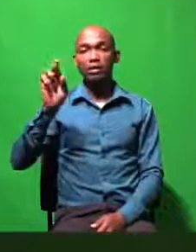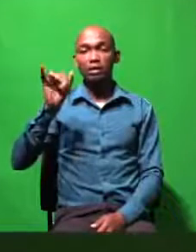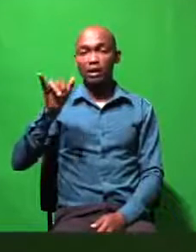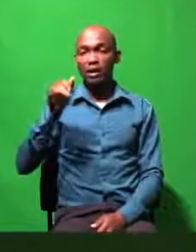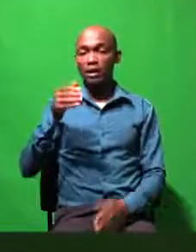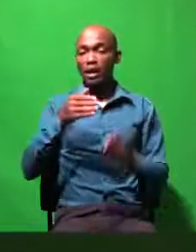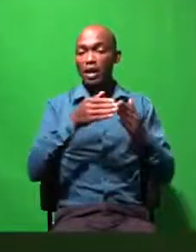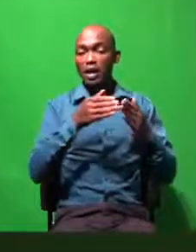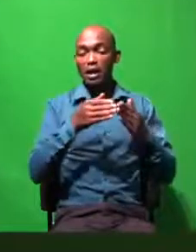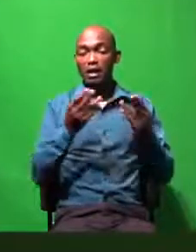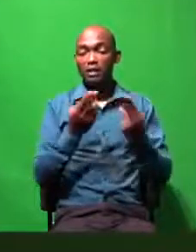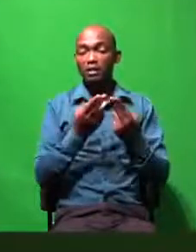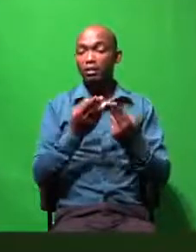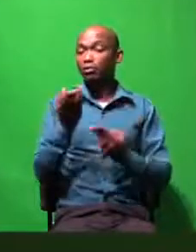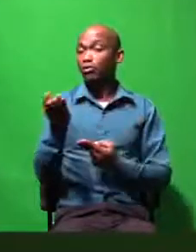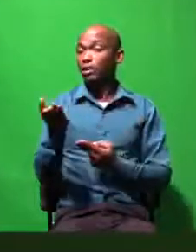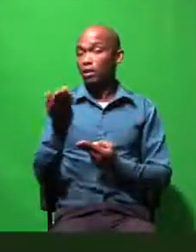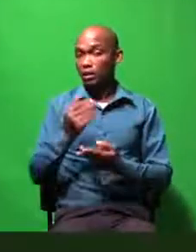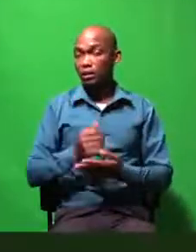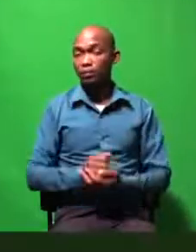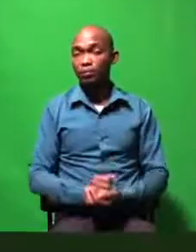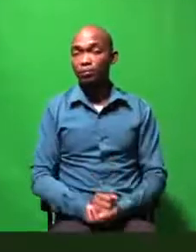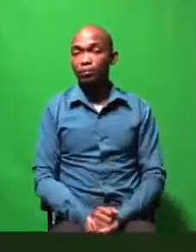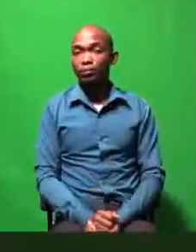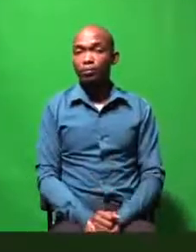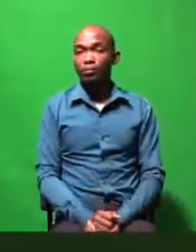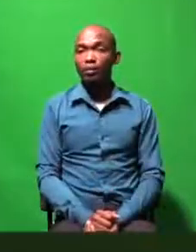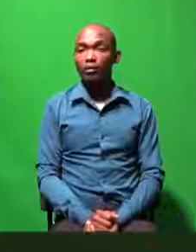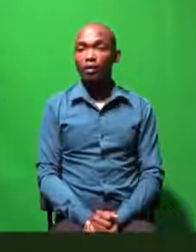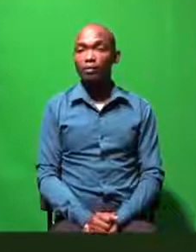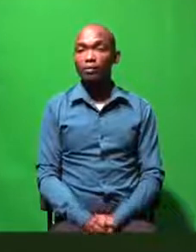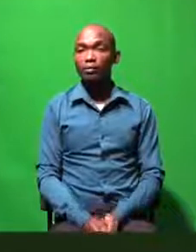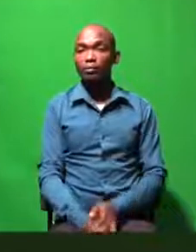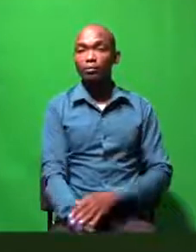Here is 70 degrees,